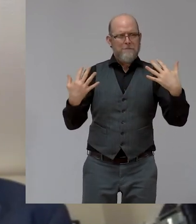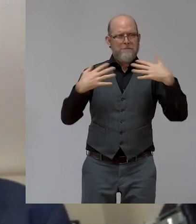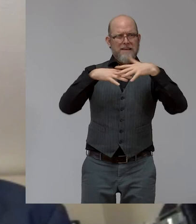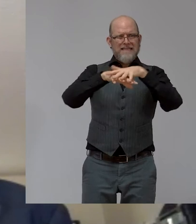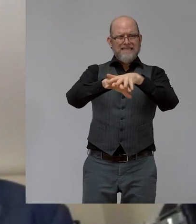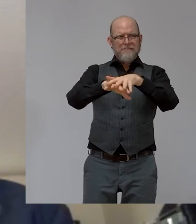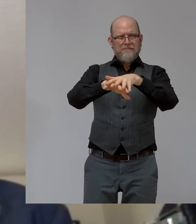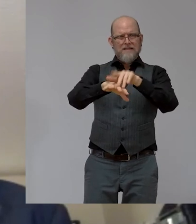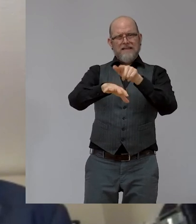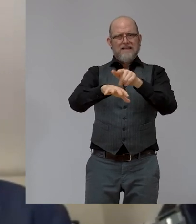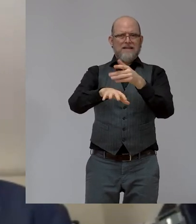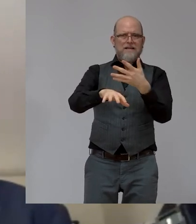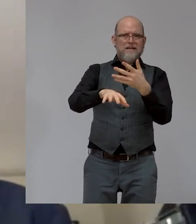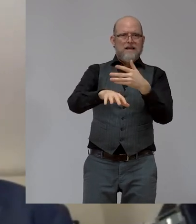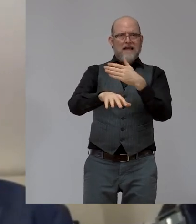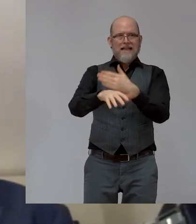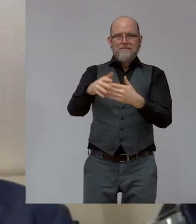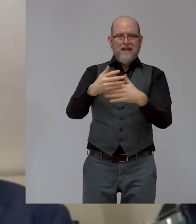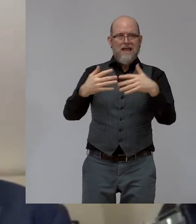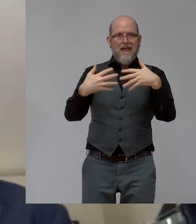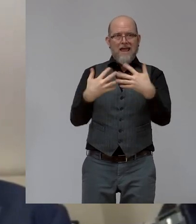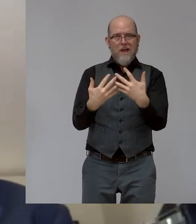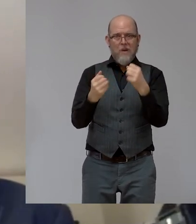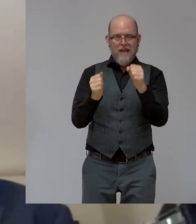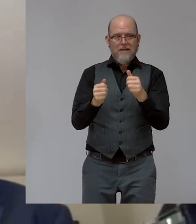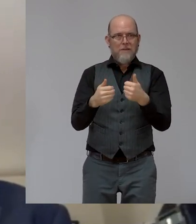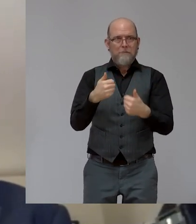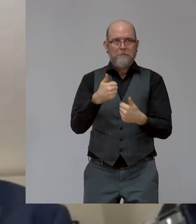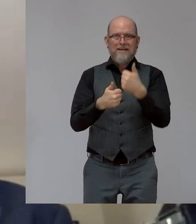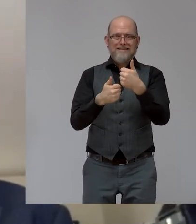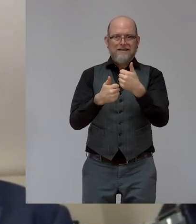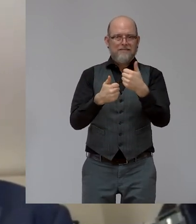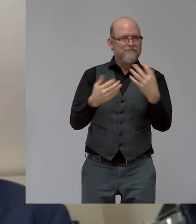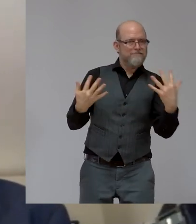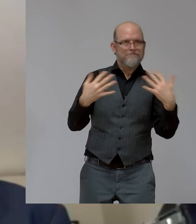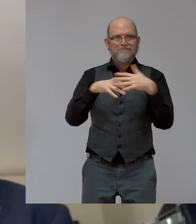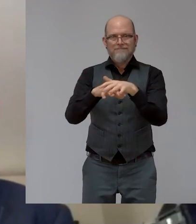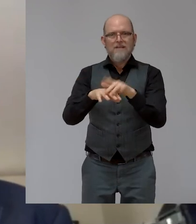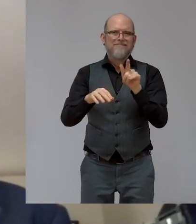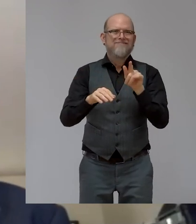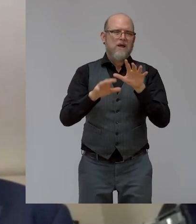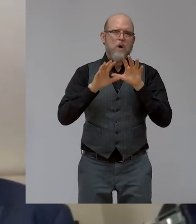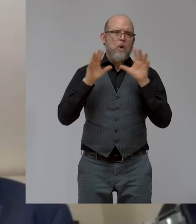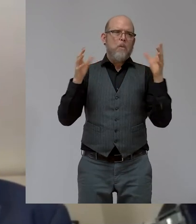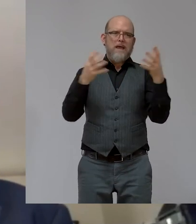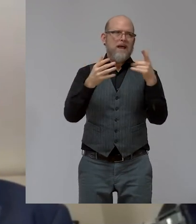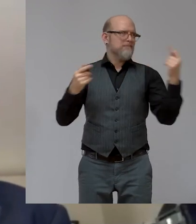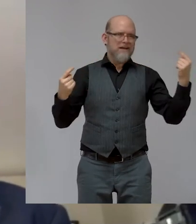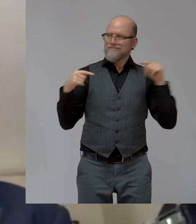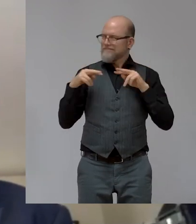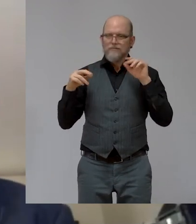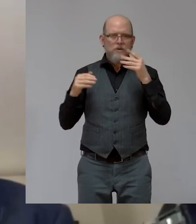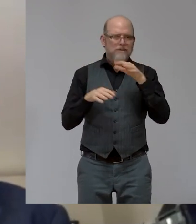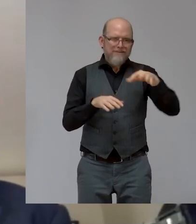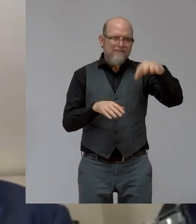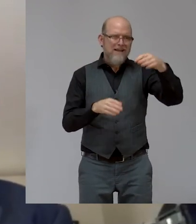the global market. So we need to really find a way how to bring people to work, really. And